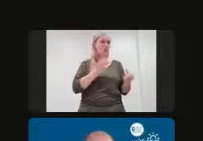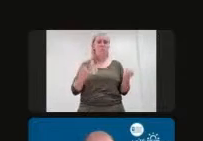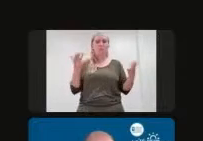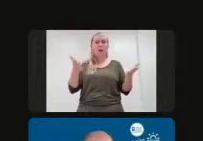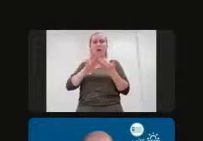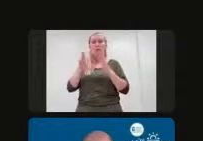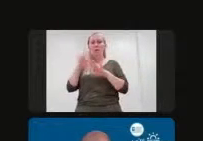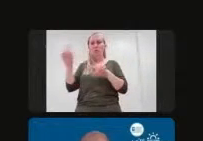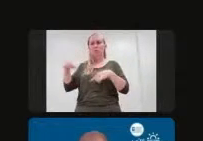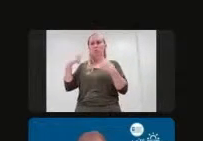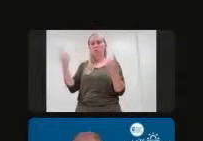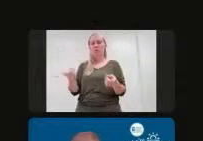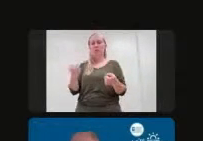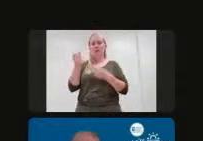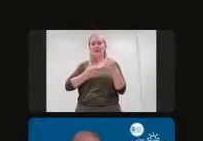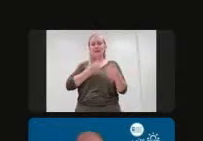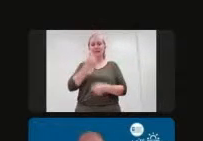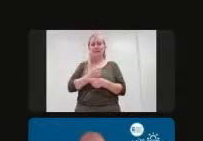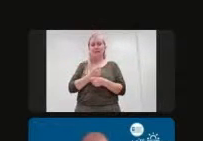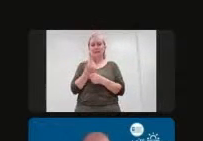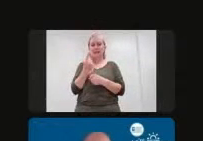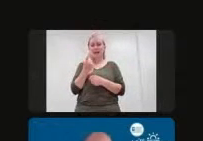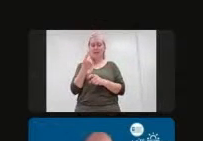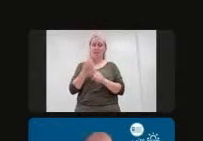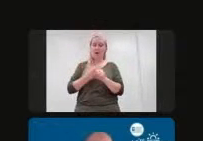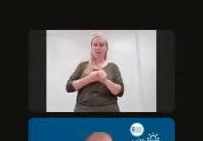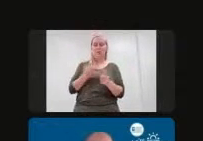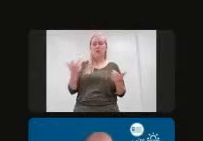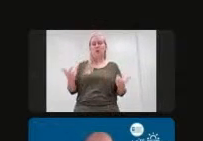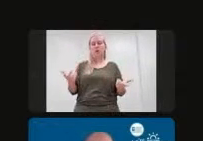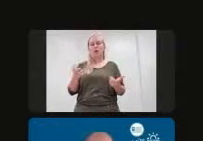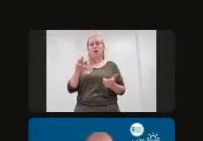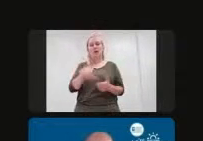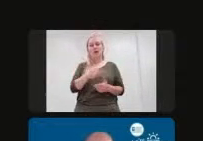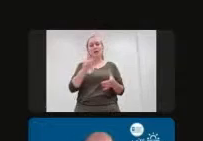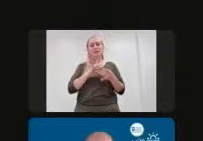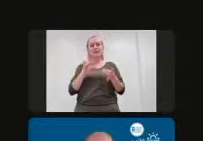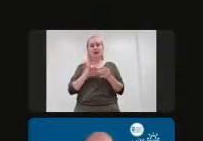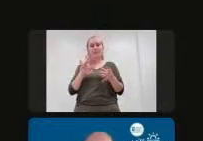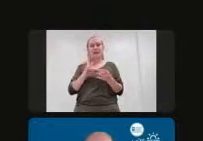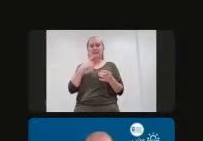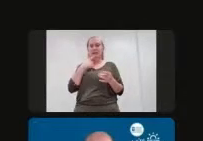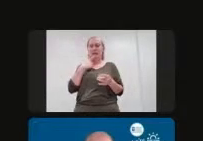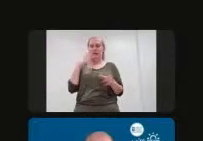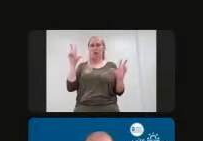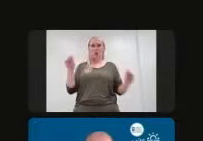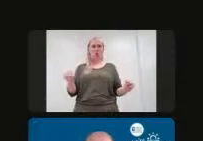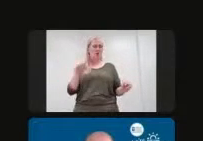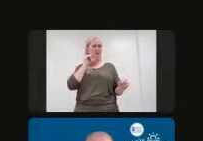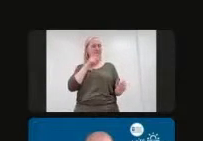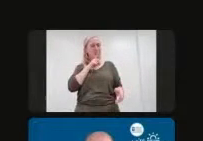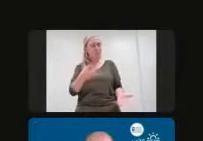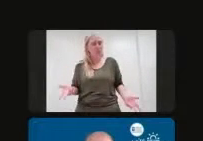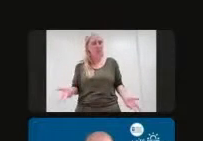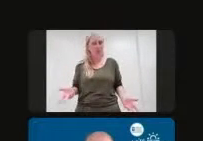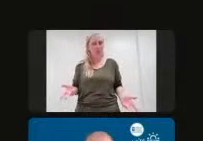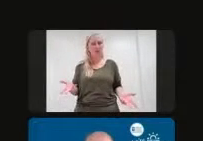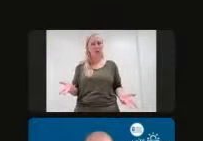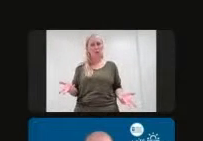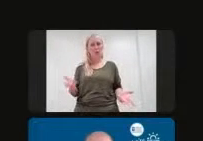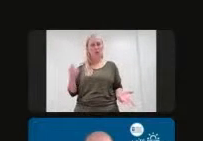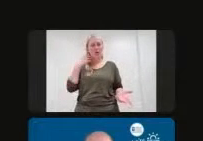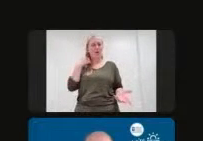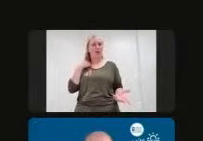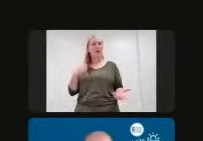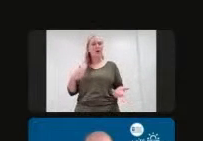over the course of the last 11 months. And any statement otherwise is not true. And so how do